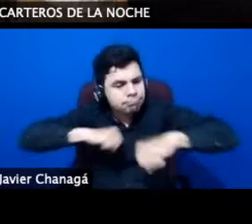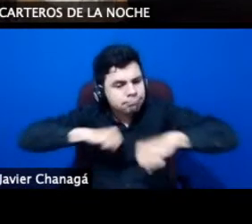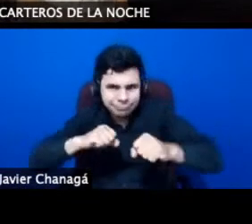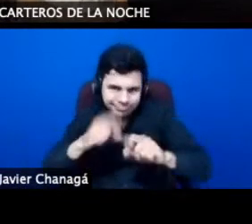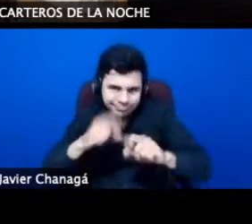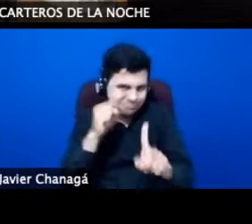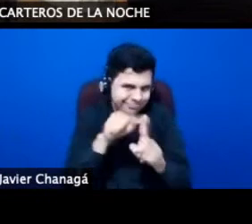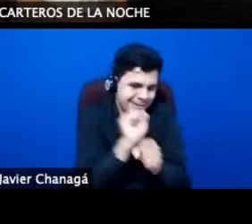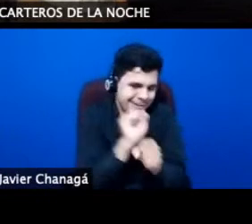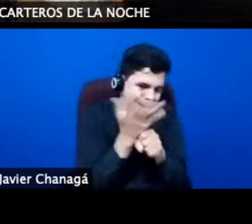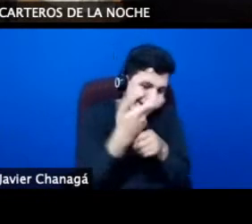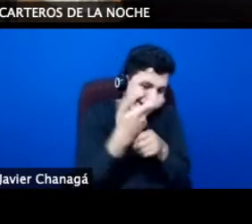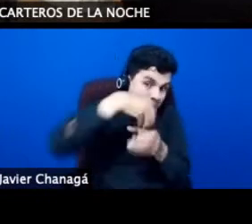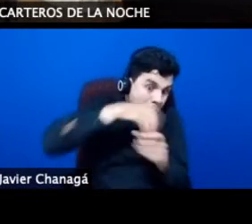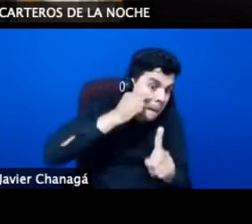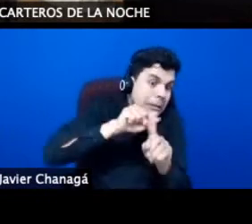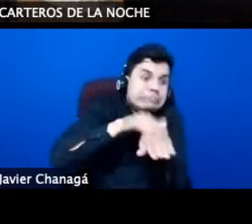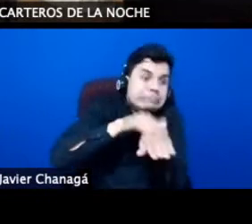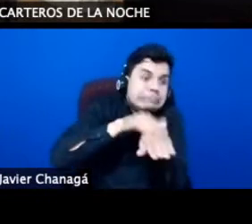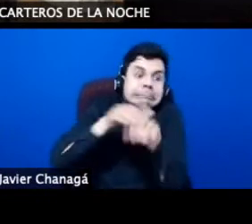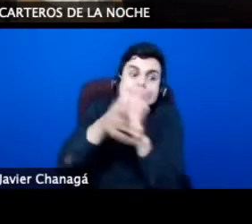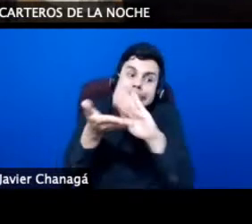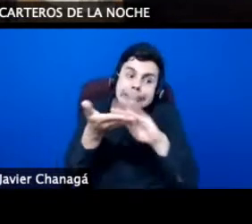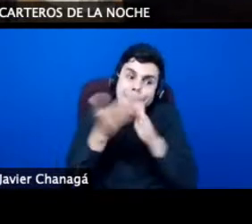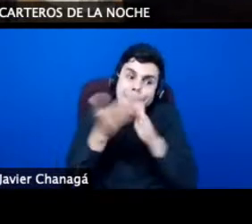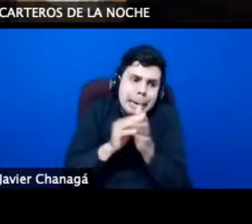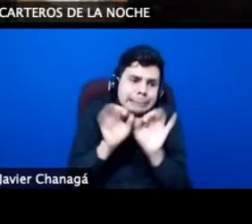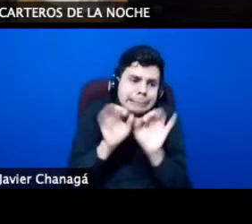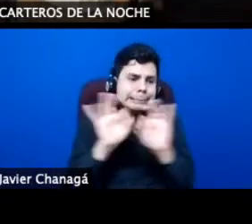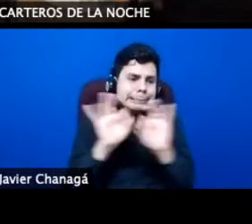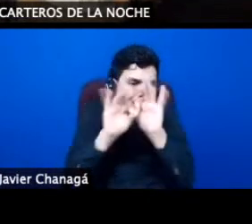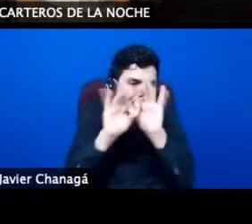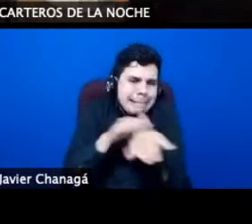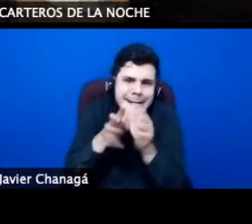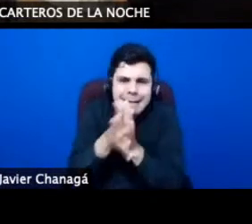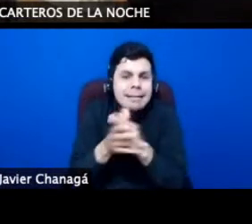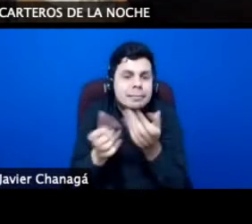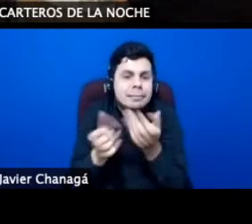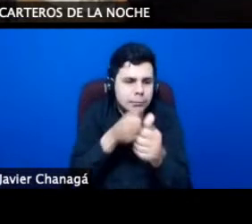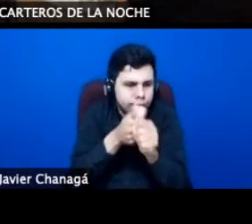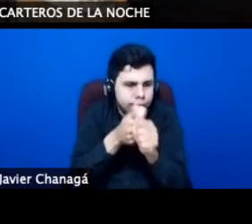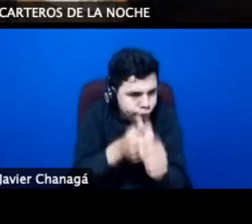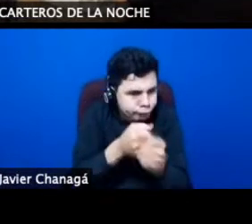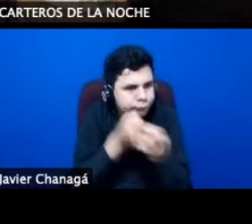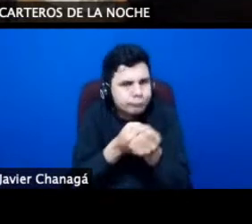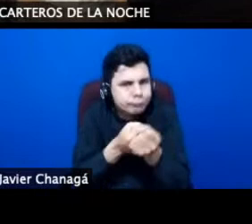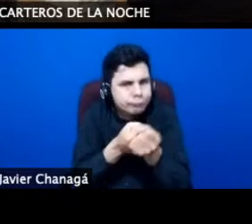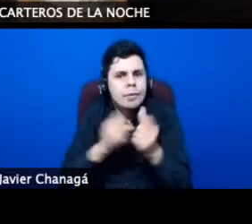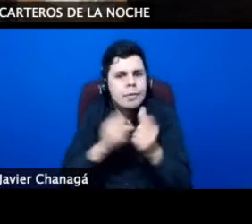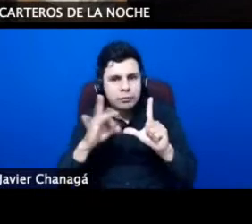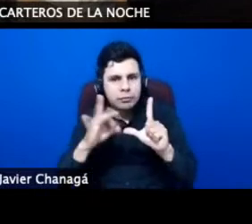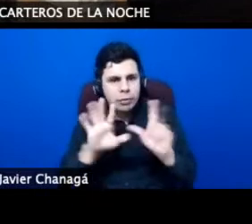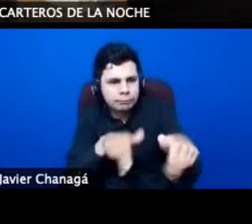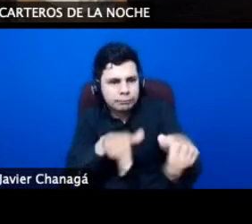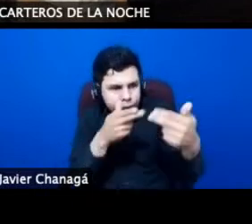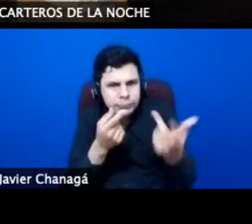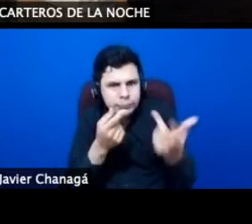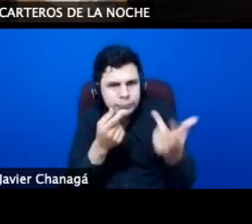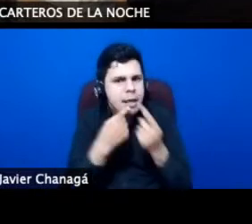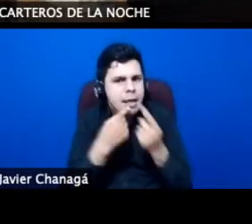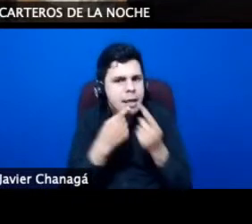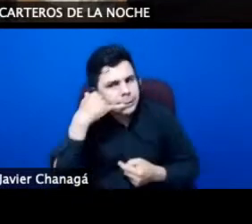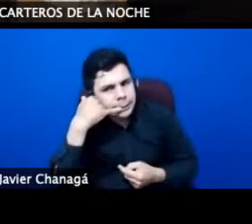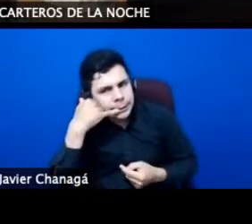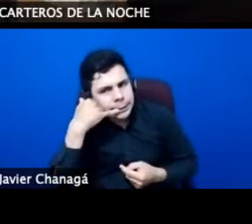en actividades de acompañamiento, acompañamiento telefónico, acompañamiento virtual, mucha conversación, mucho diálogo con las familias,